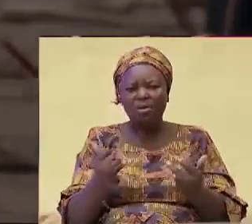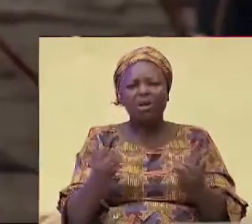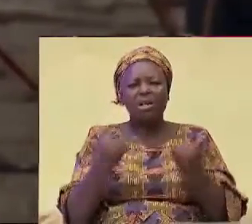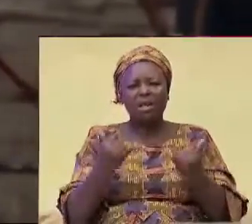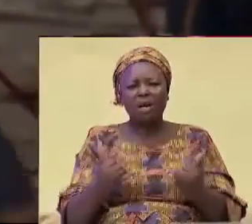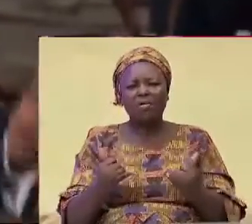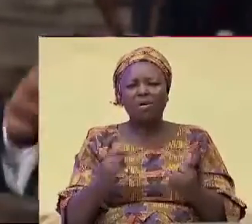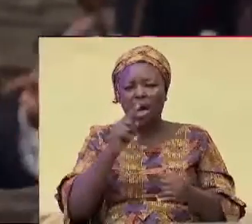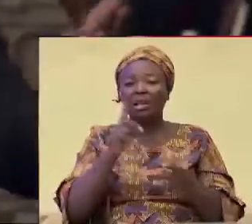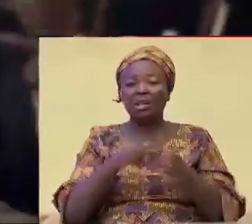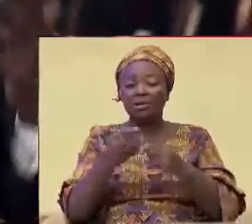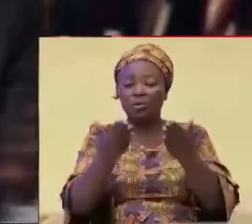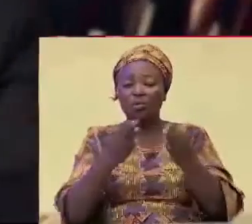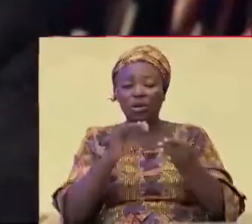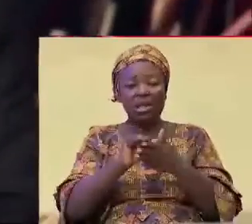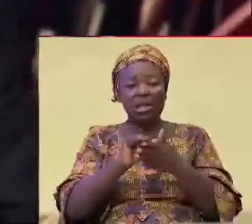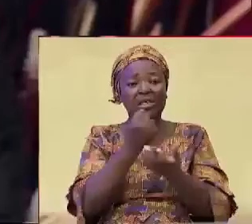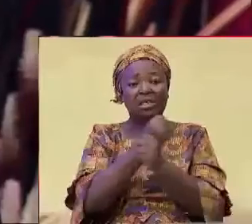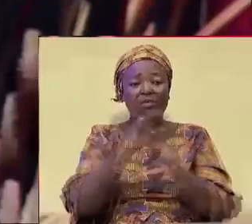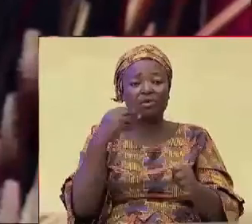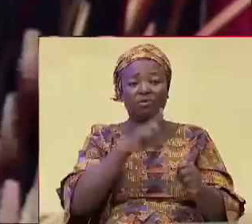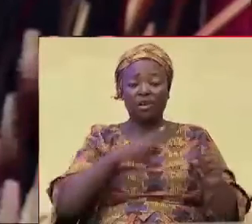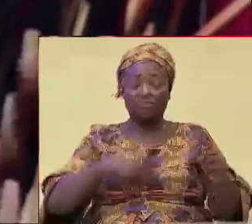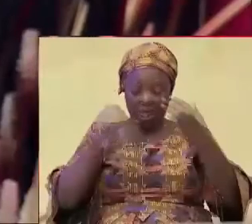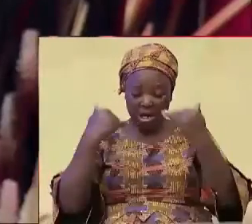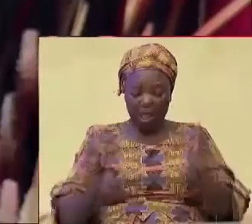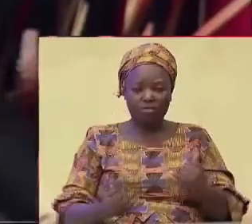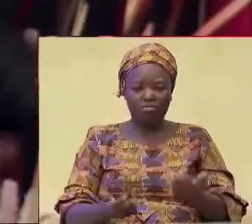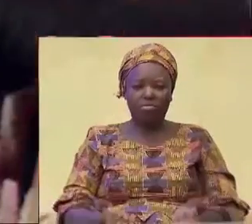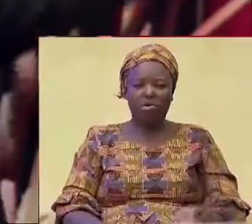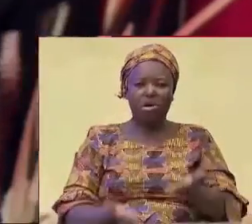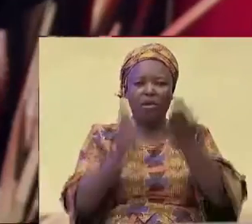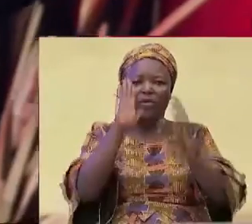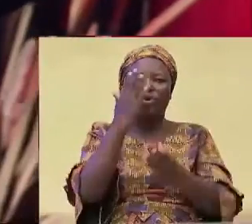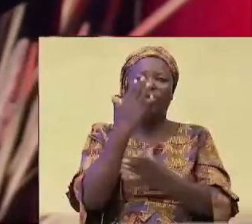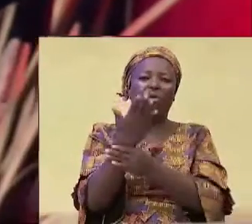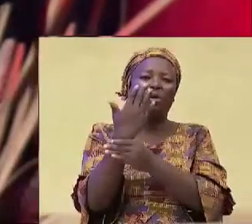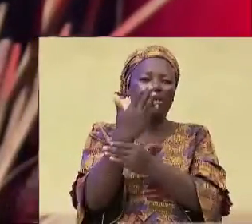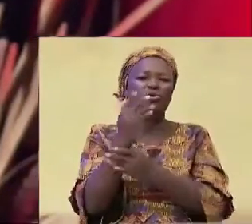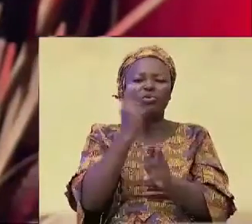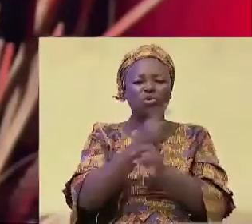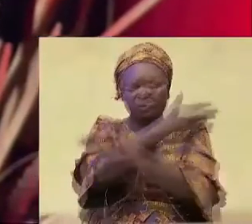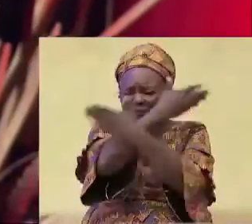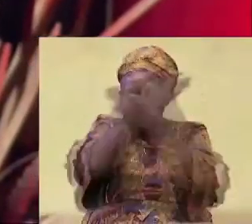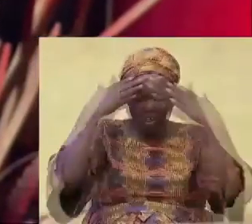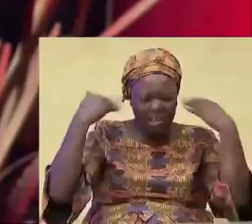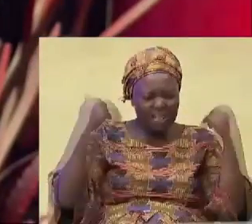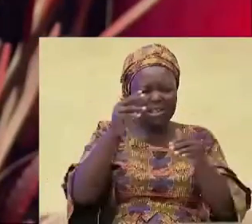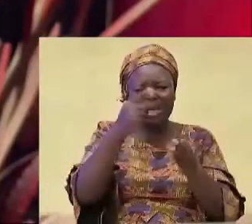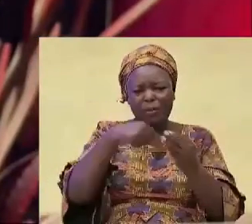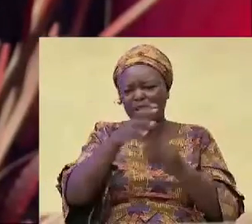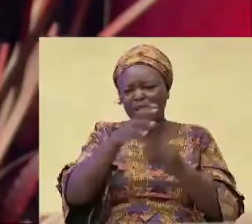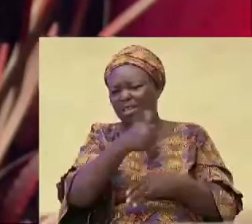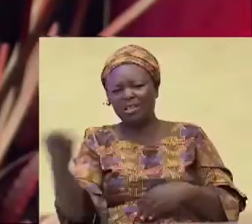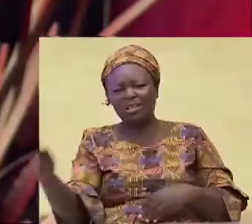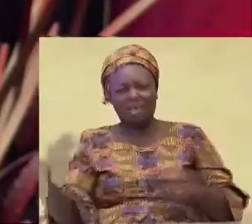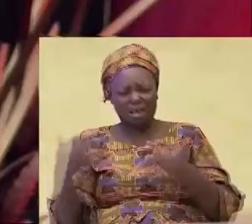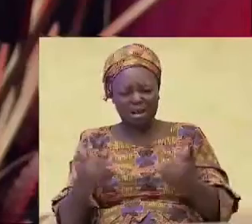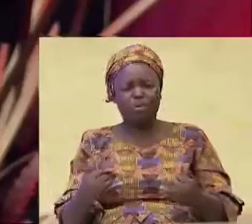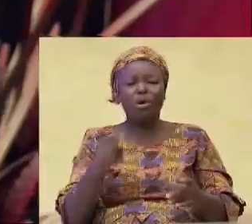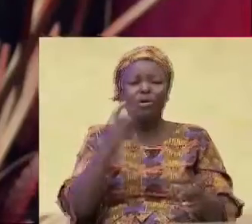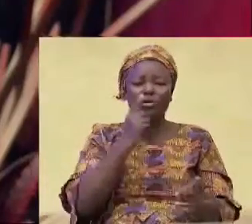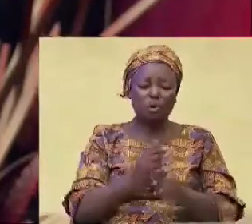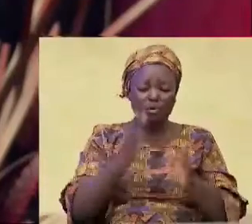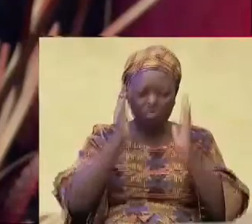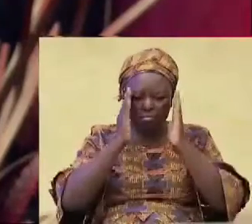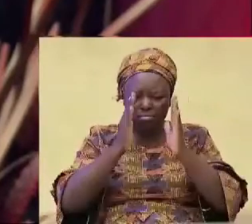you are online, and you want that salvation of the Lord now, just raise up your hand where you are. Leave every other sin